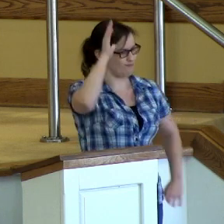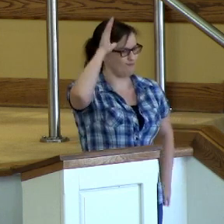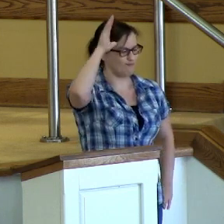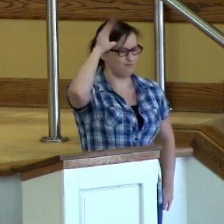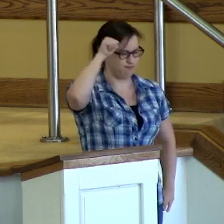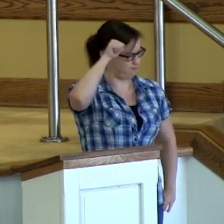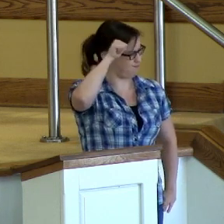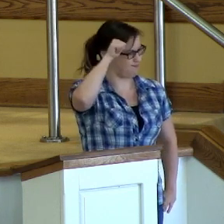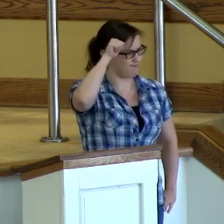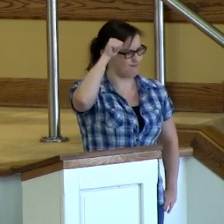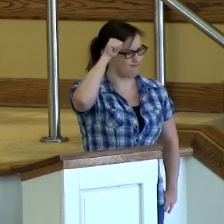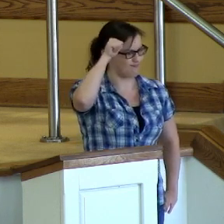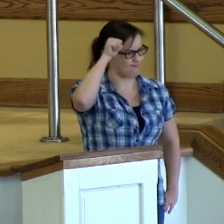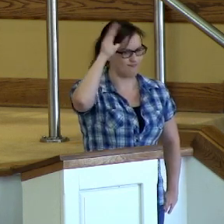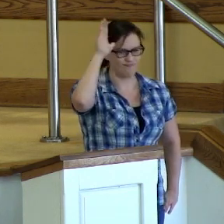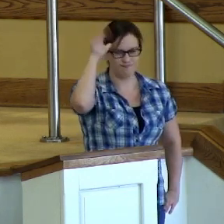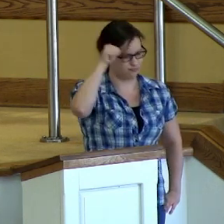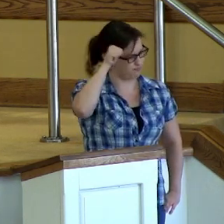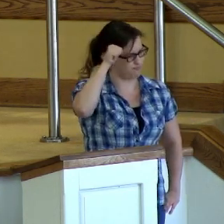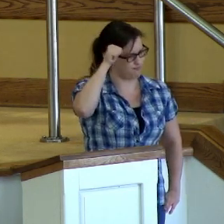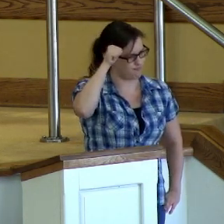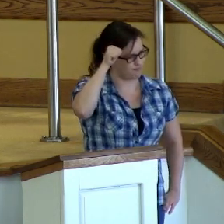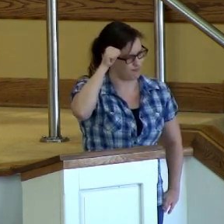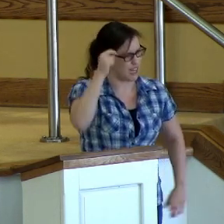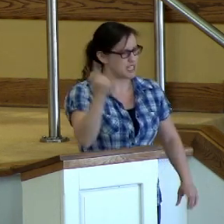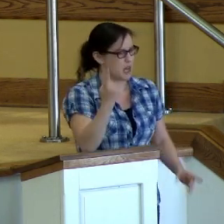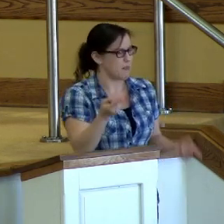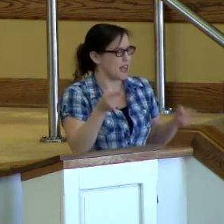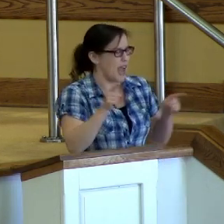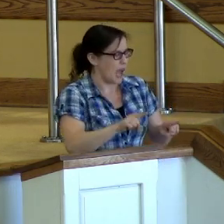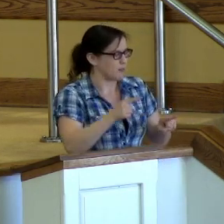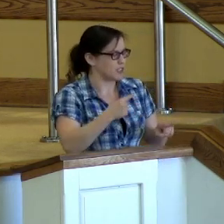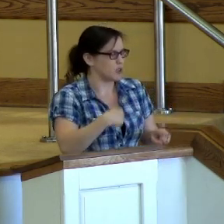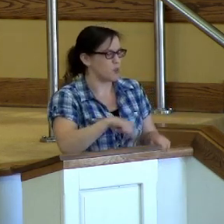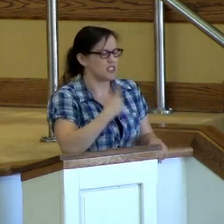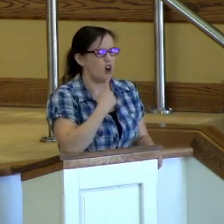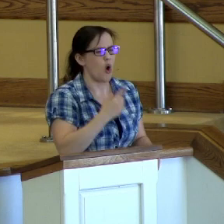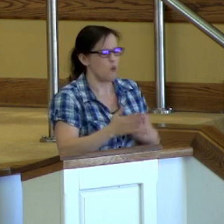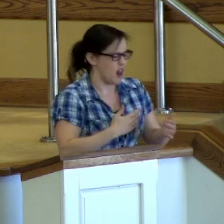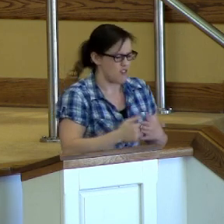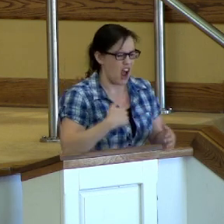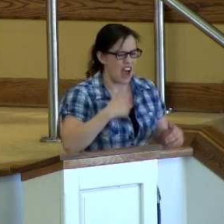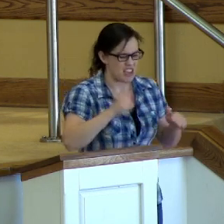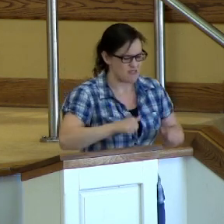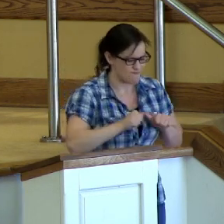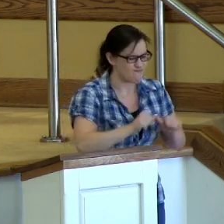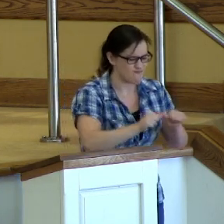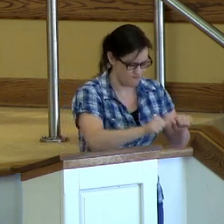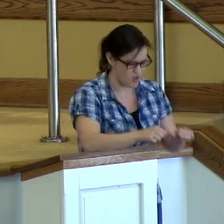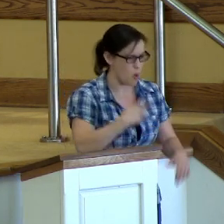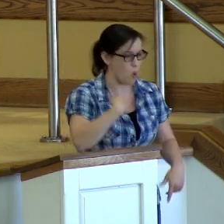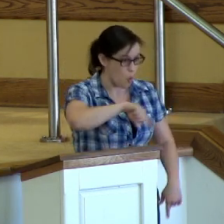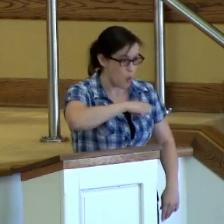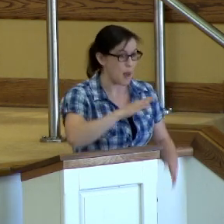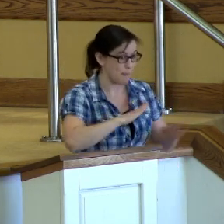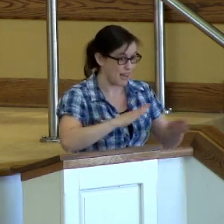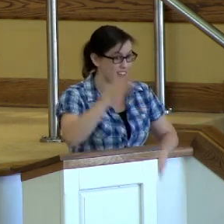things happen and I'm just like, you know, whatever. You know, I can do this. I can go through. But, you know, God